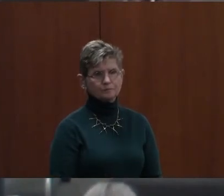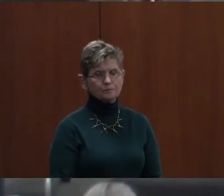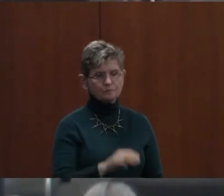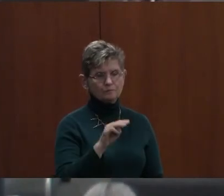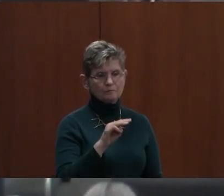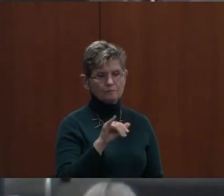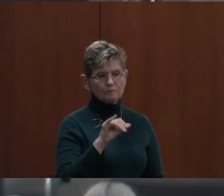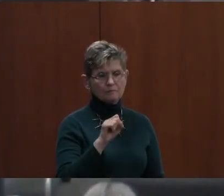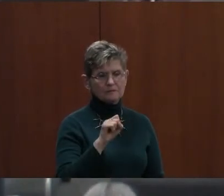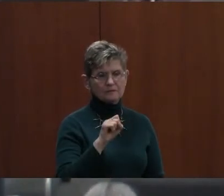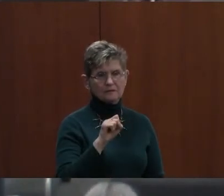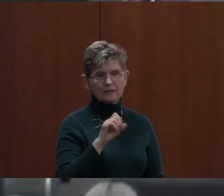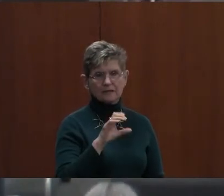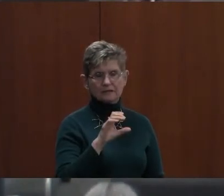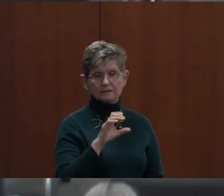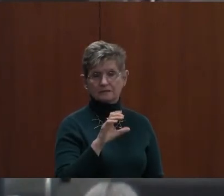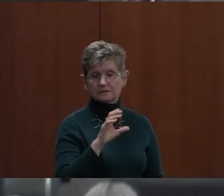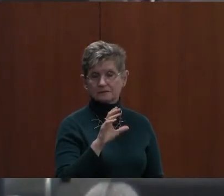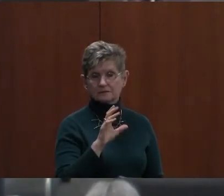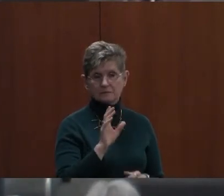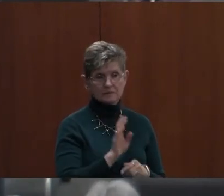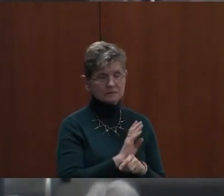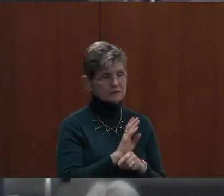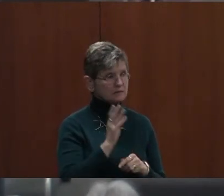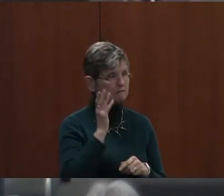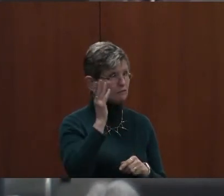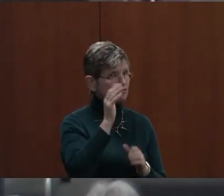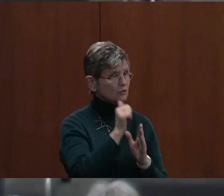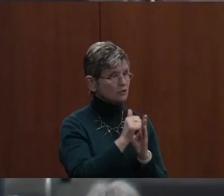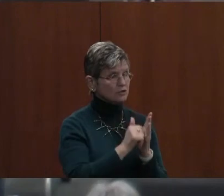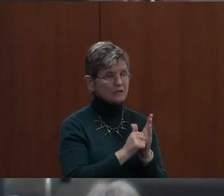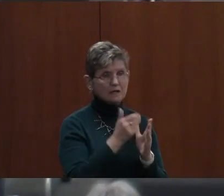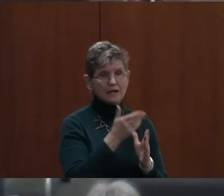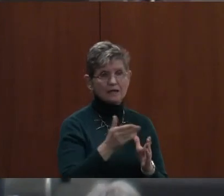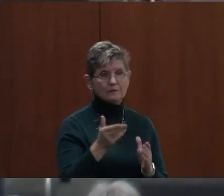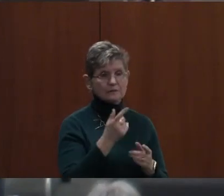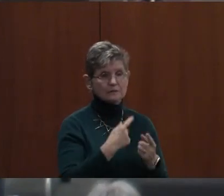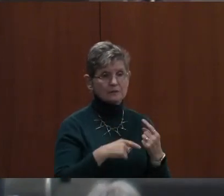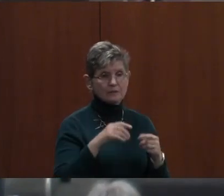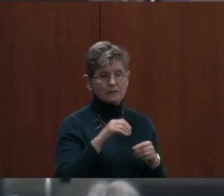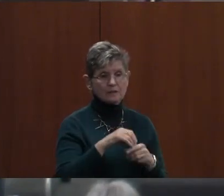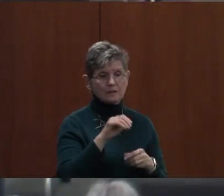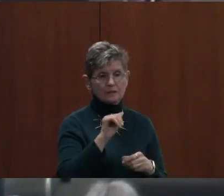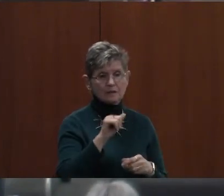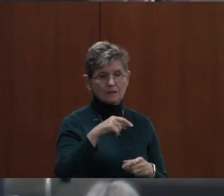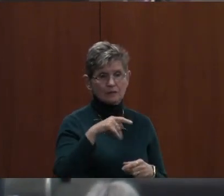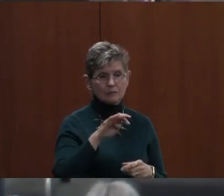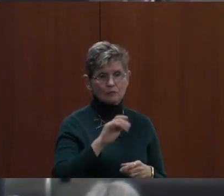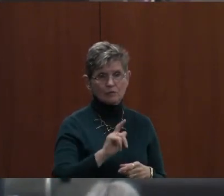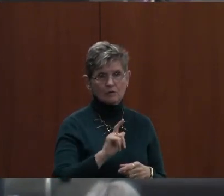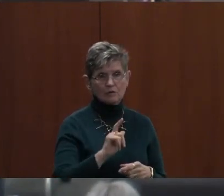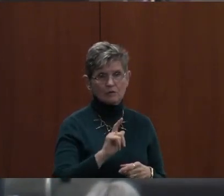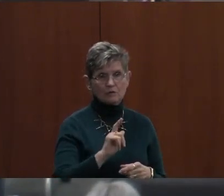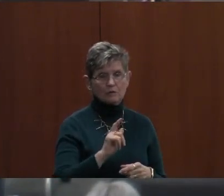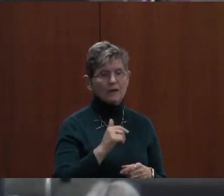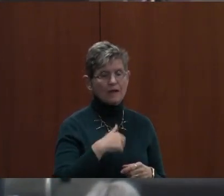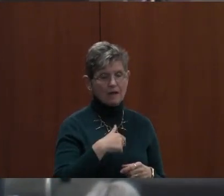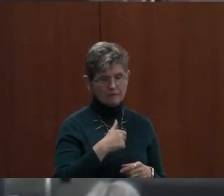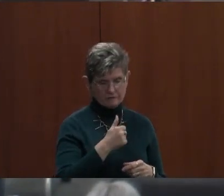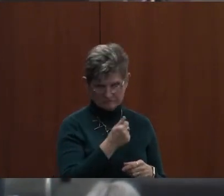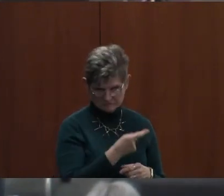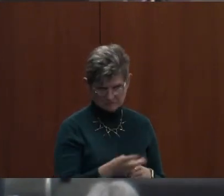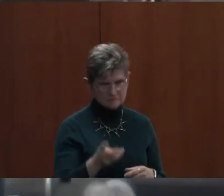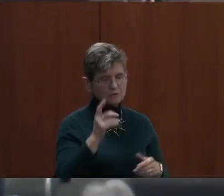Miscellaneous business. We have future agenda items coming up in April. We have quite a few